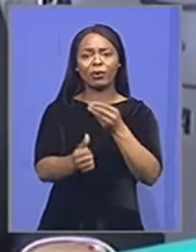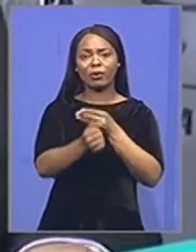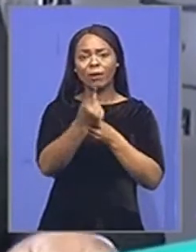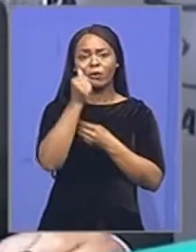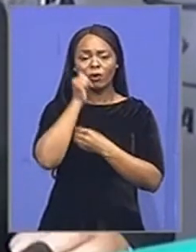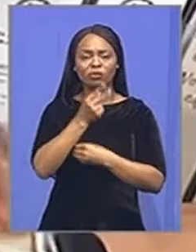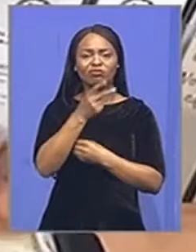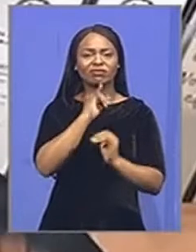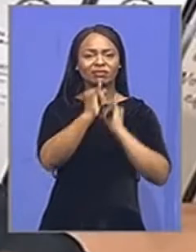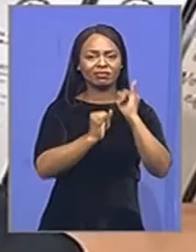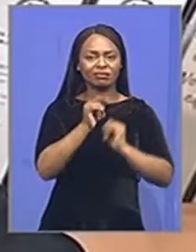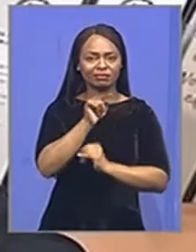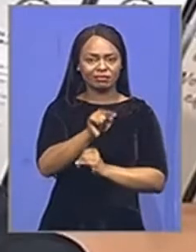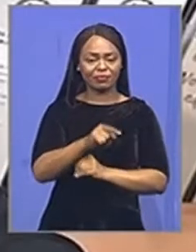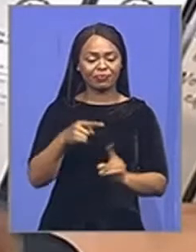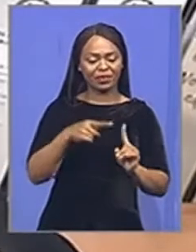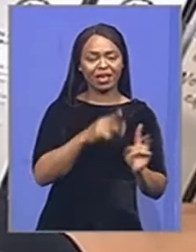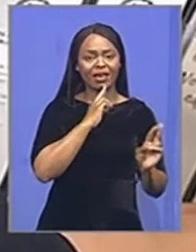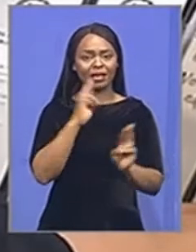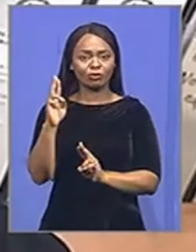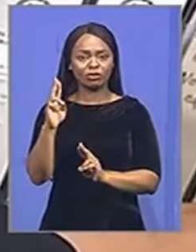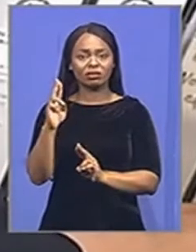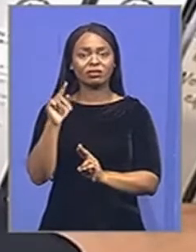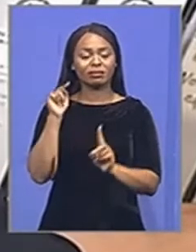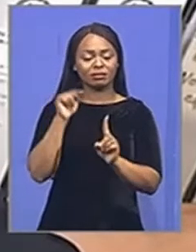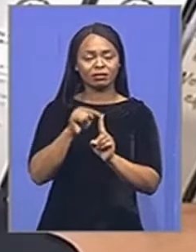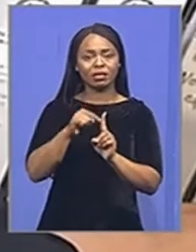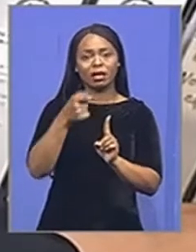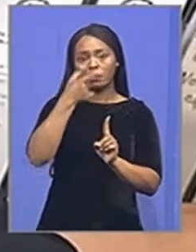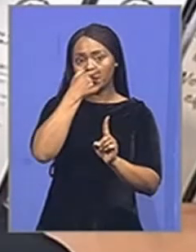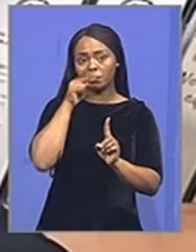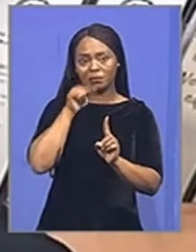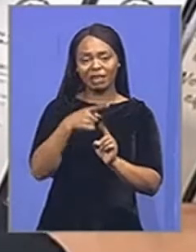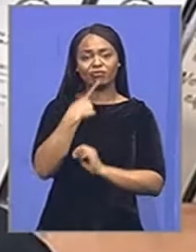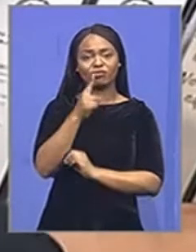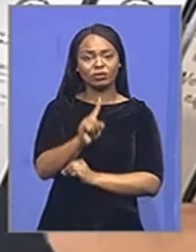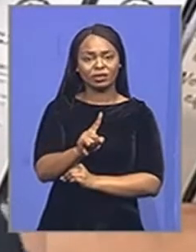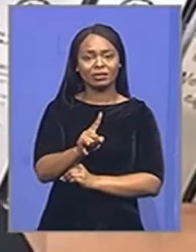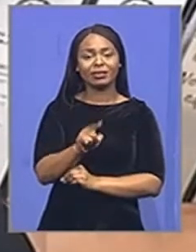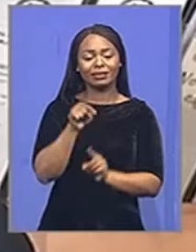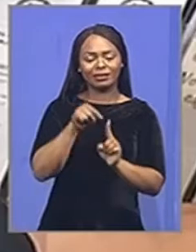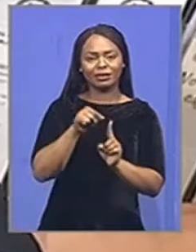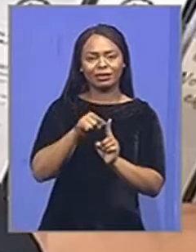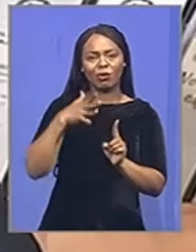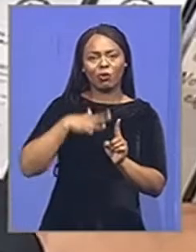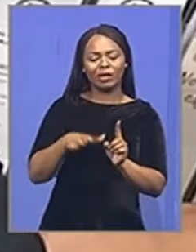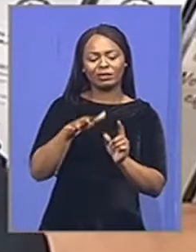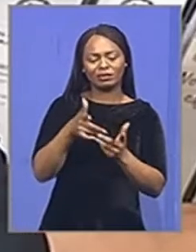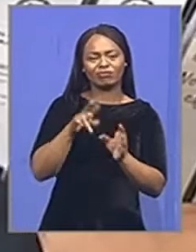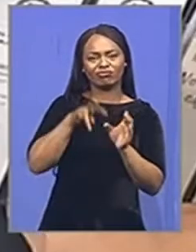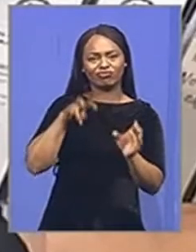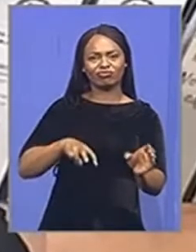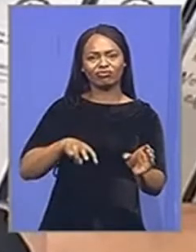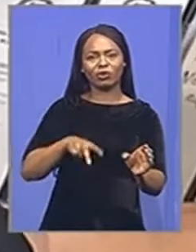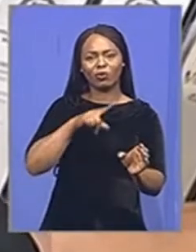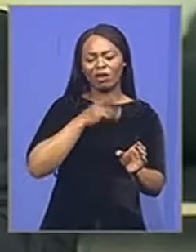2011. Fa na arabela SABC sa gagwe, Ramaphosa o rile go leboga tiro jaaka motlatsa mopresidente go ne go ka se nne